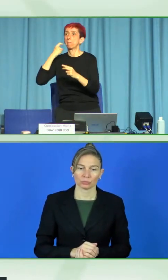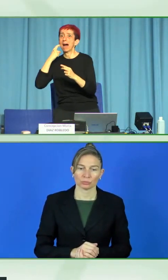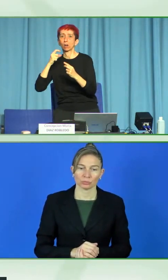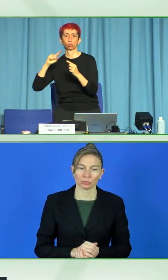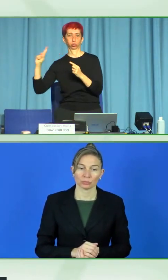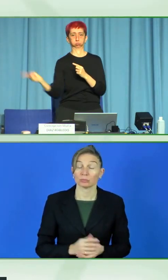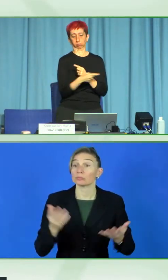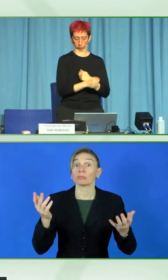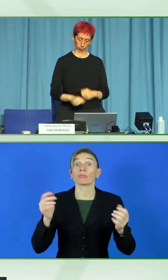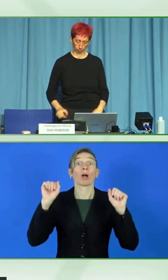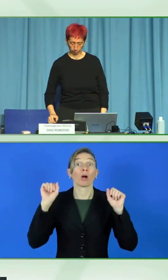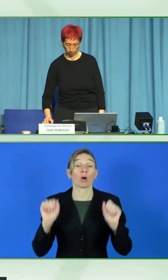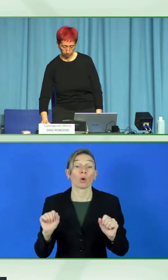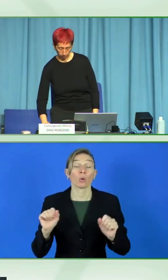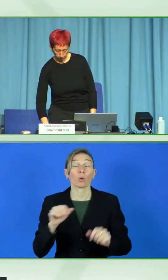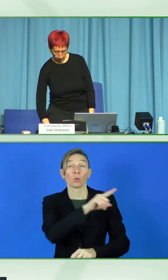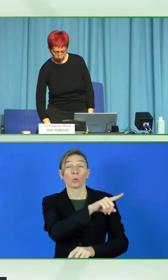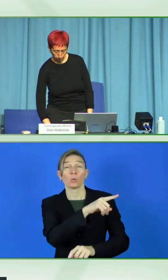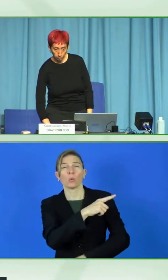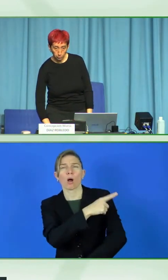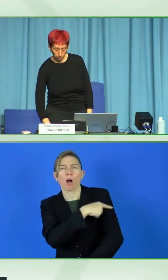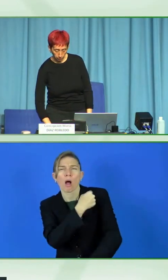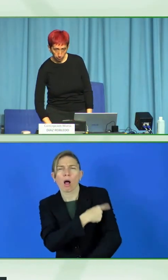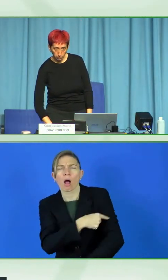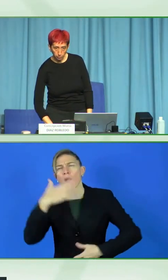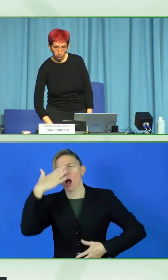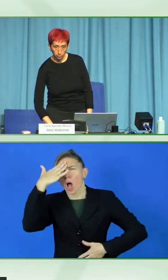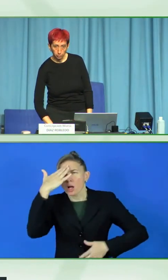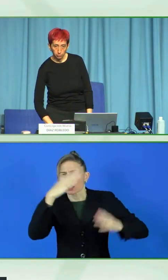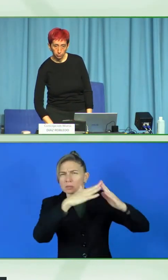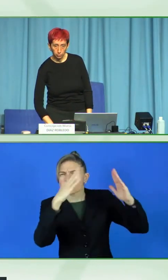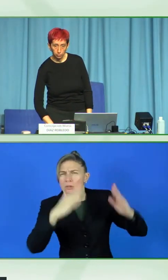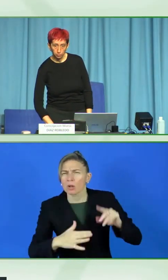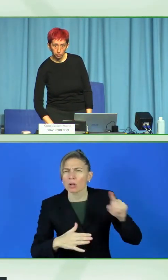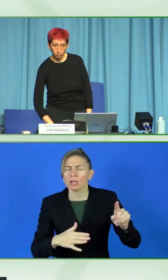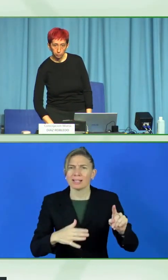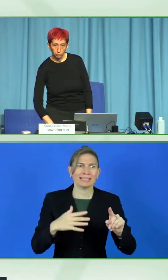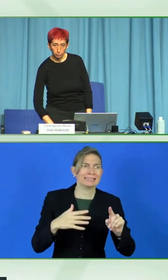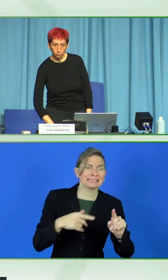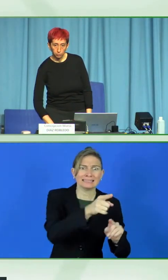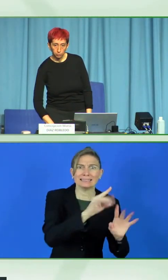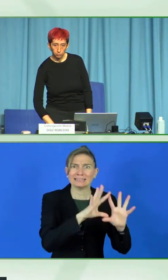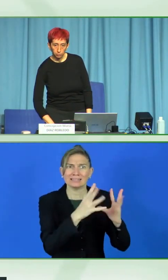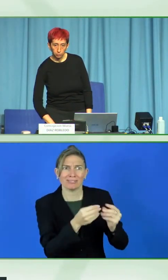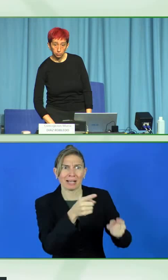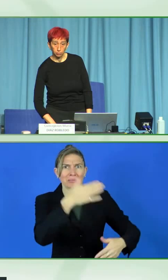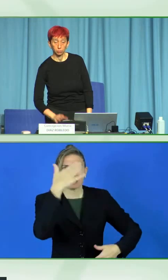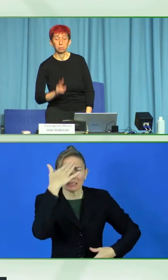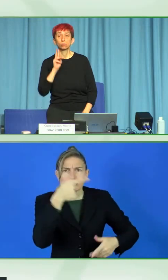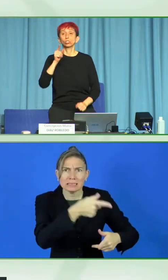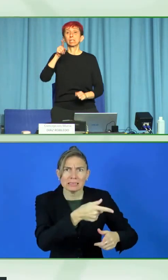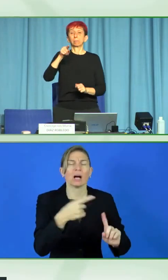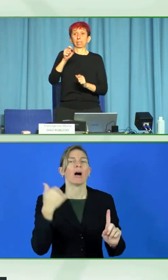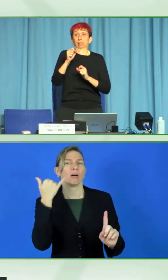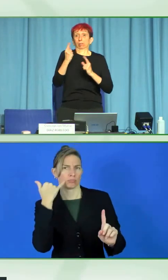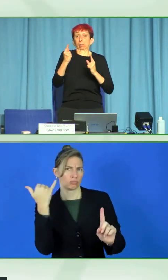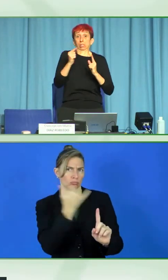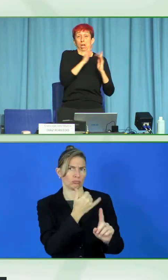hospitals to check on the families, call the banks, every service that they would